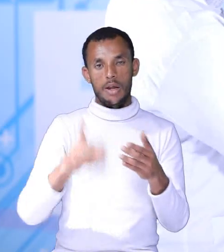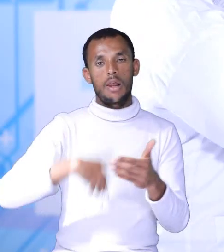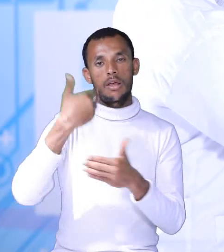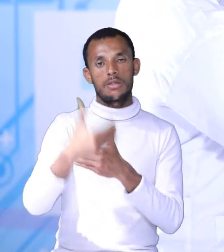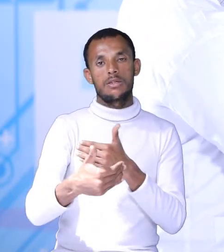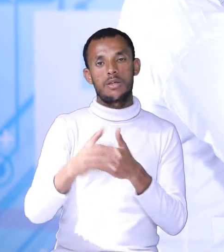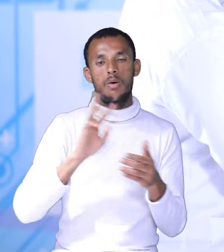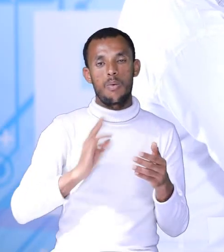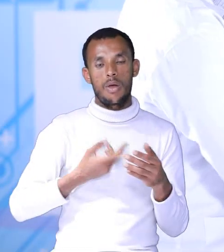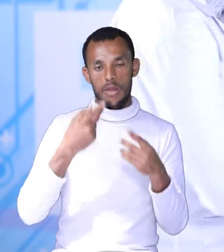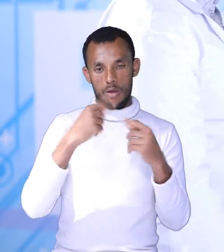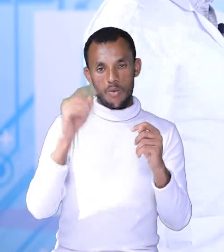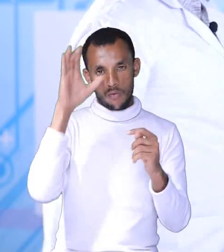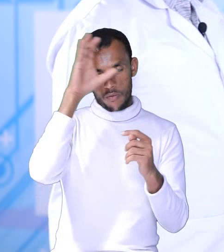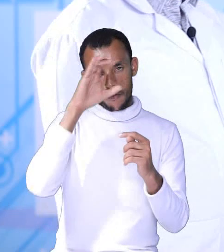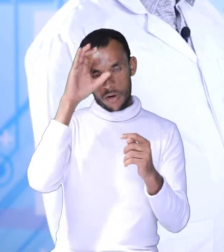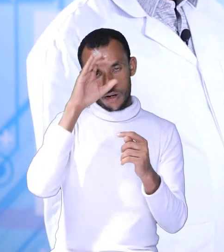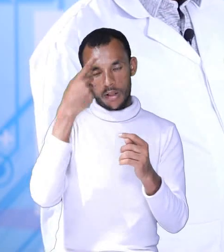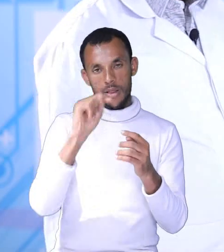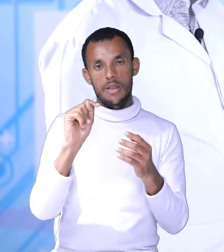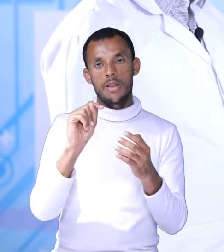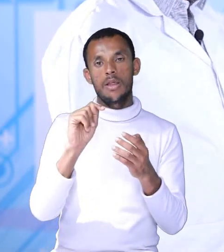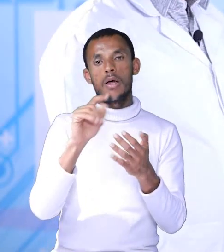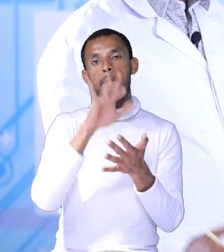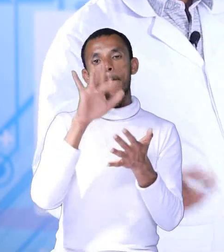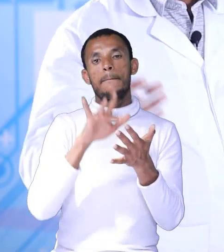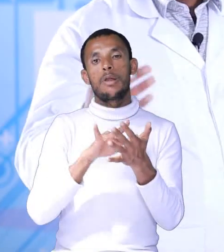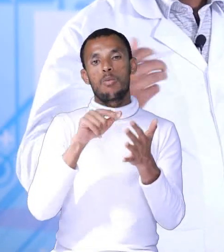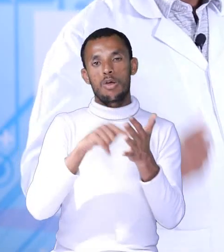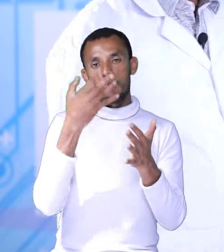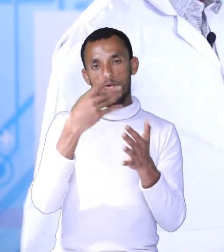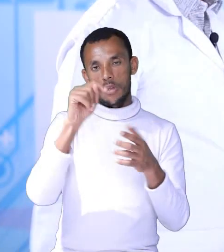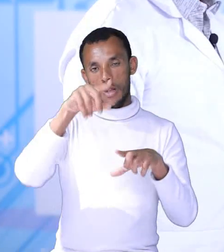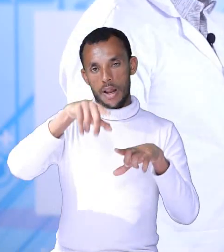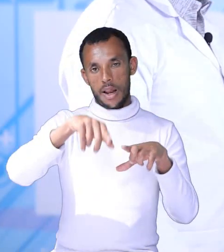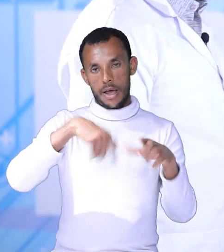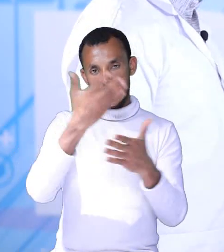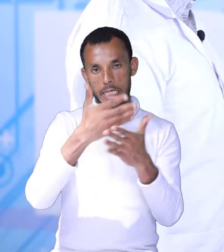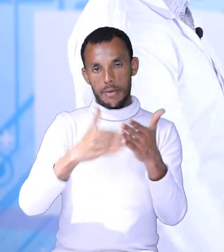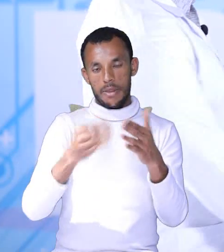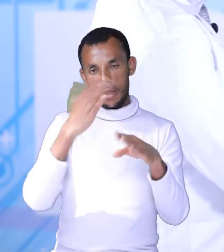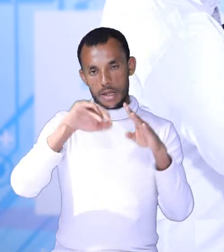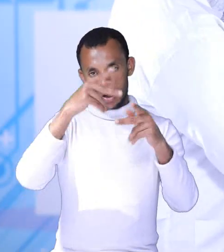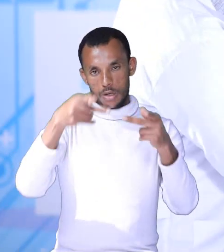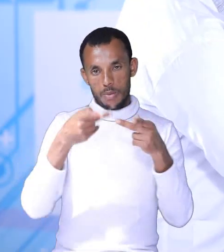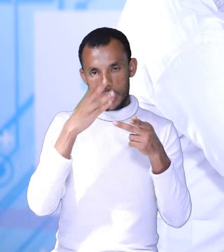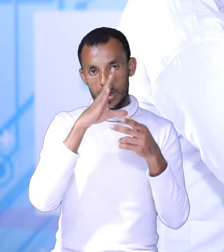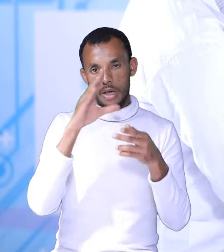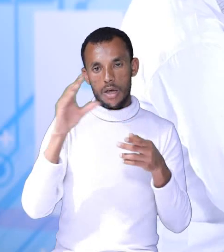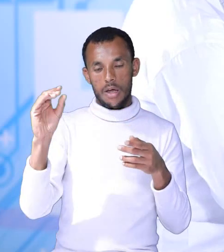to that, we'll try to find the midpoint of a line segment in space,